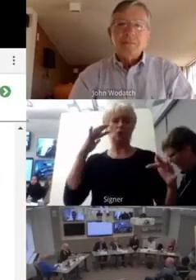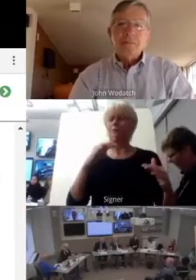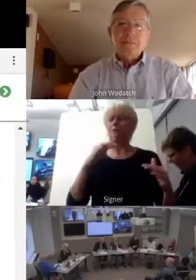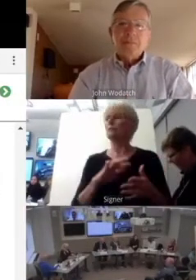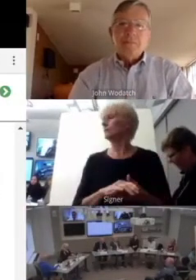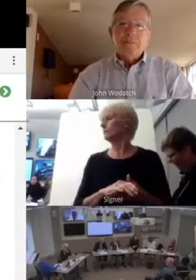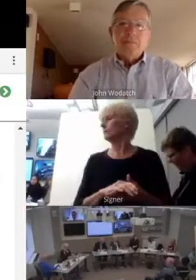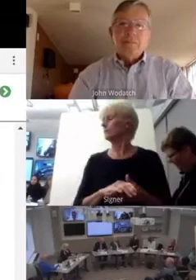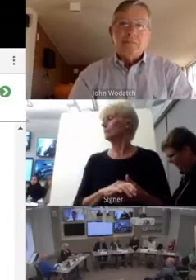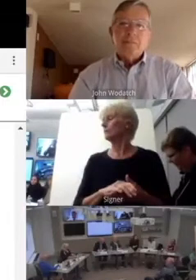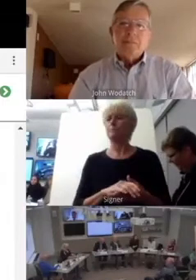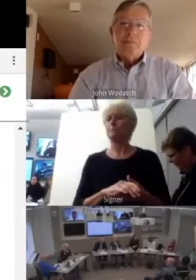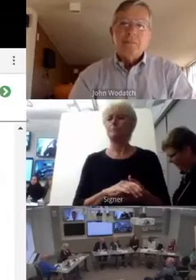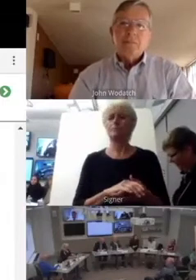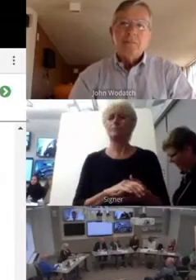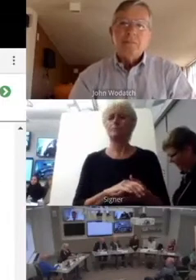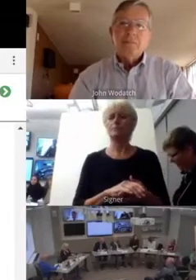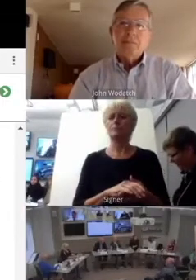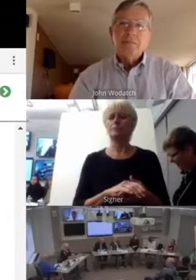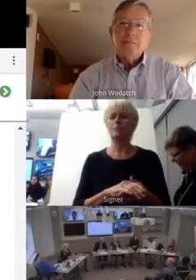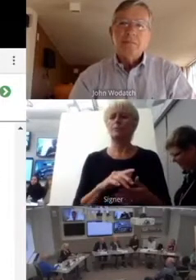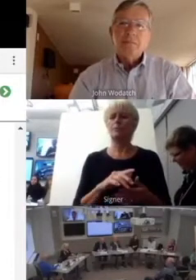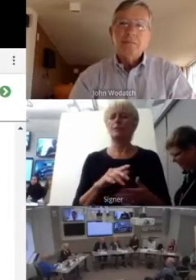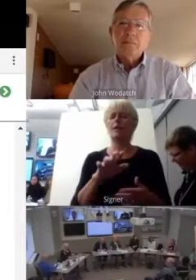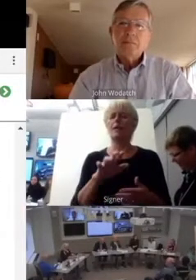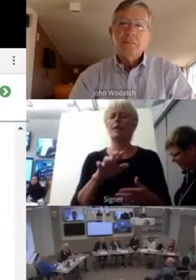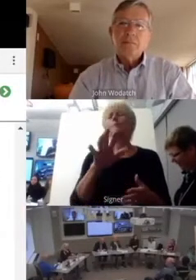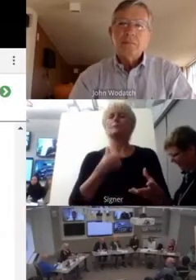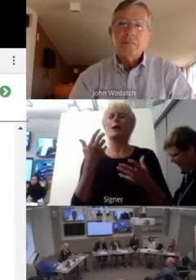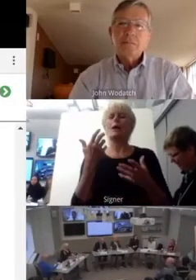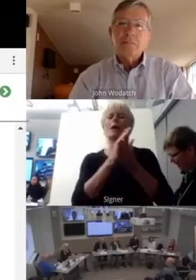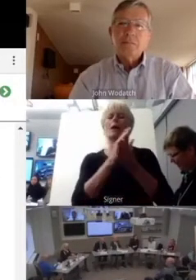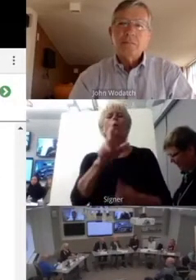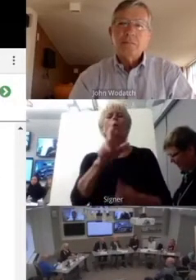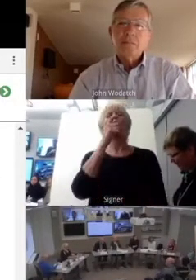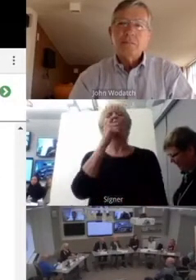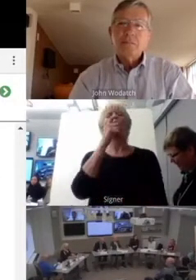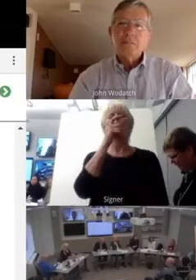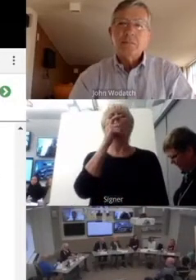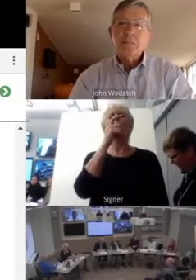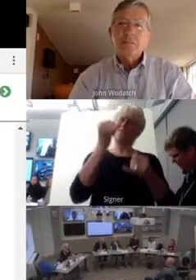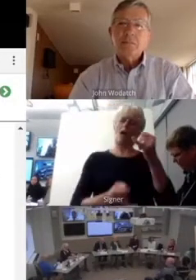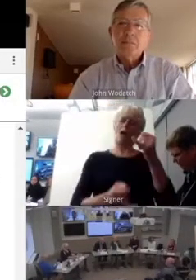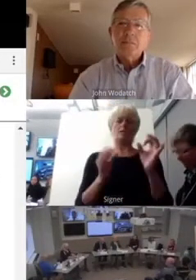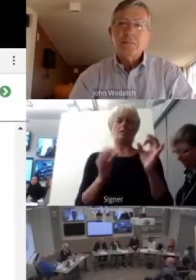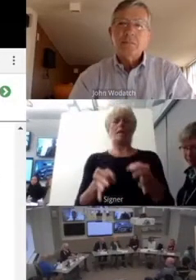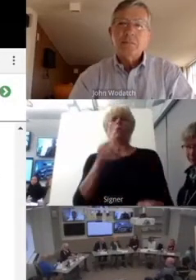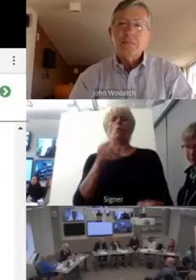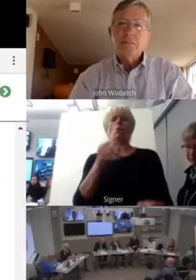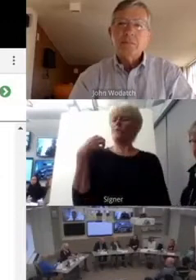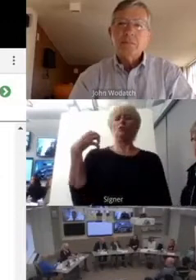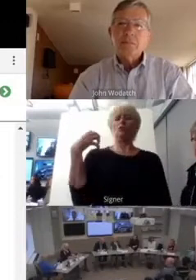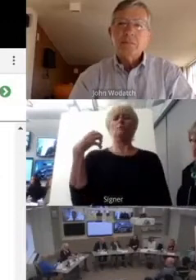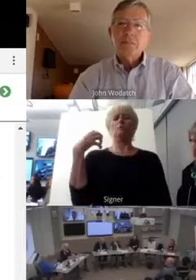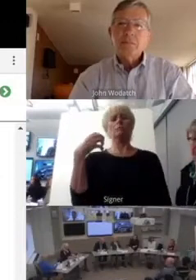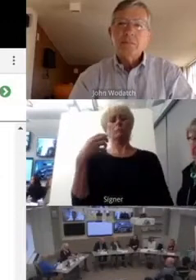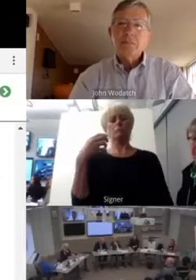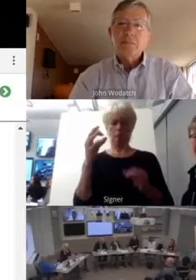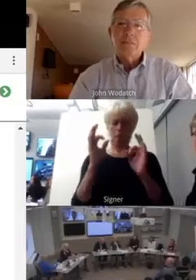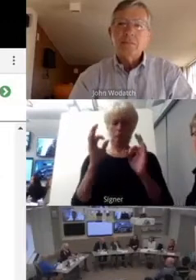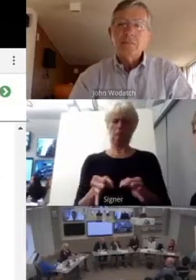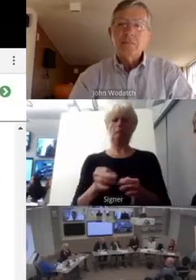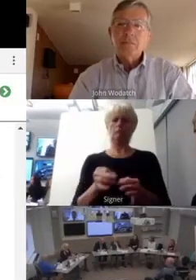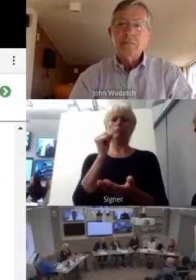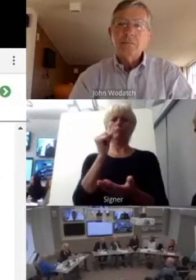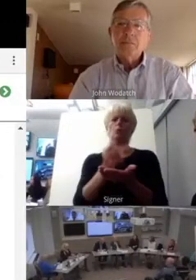I wanted to ask you is, who has the final say? Who's the official who finally approves the regulation? Is it the White